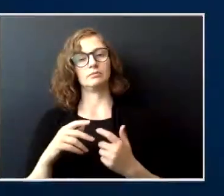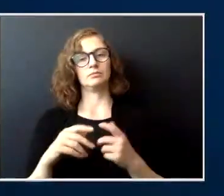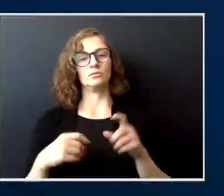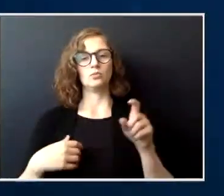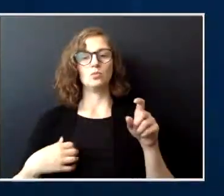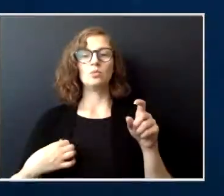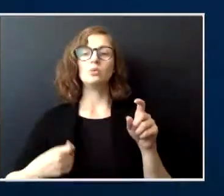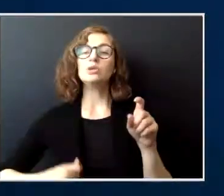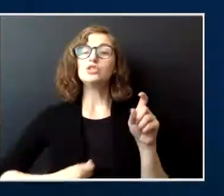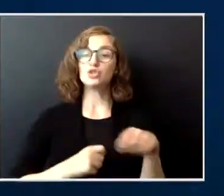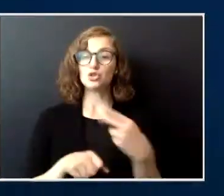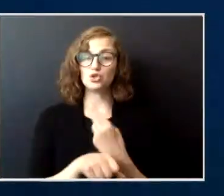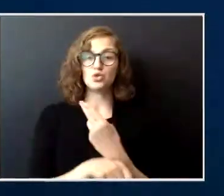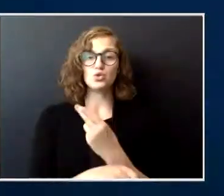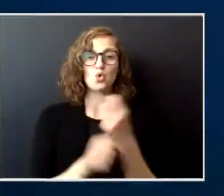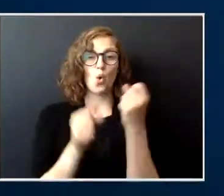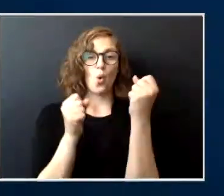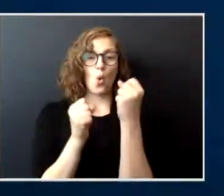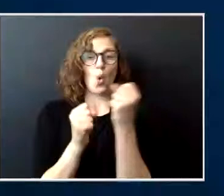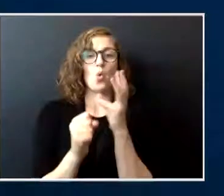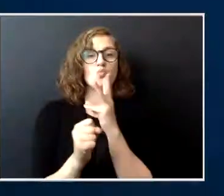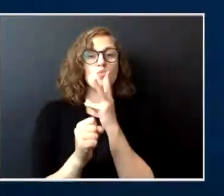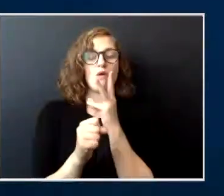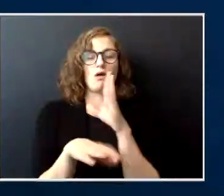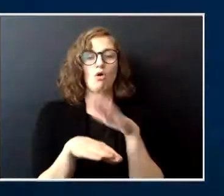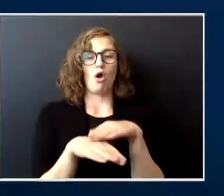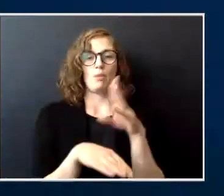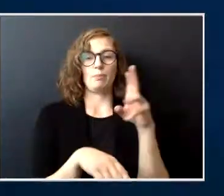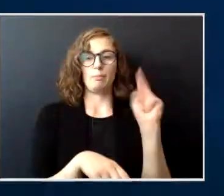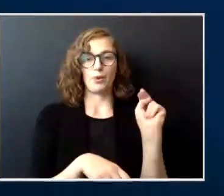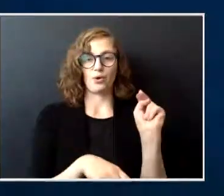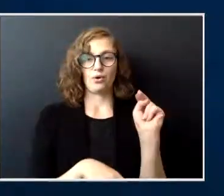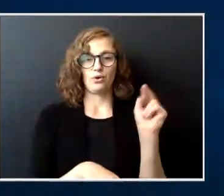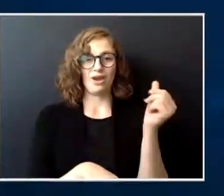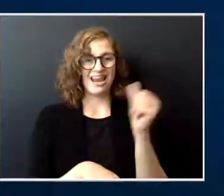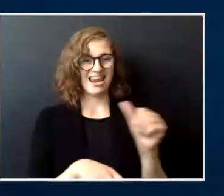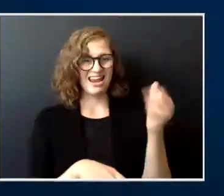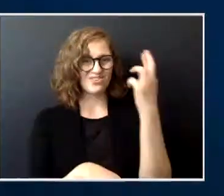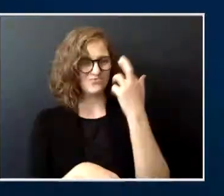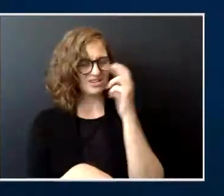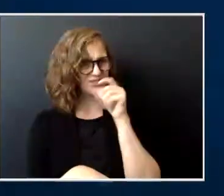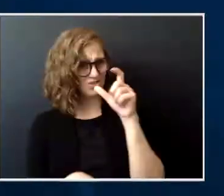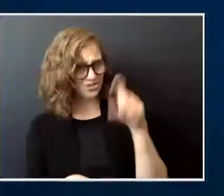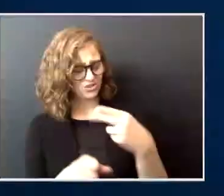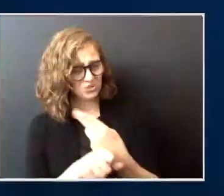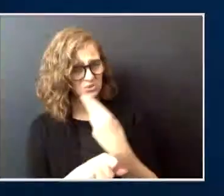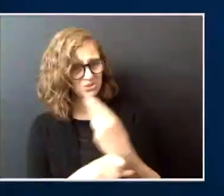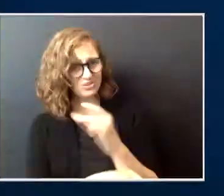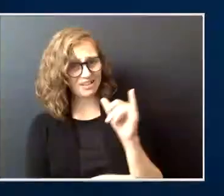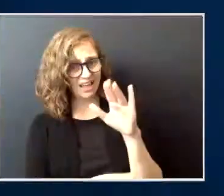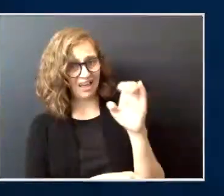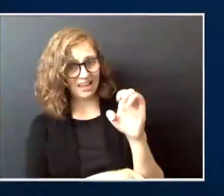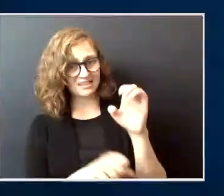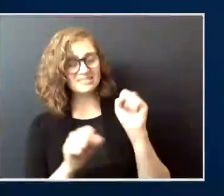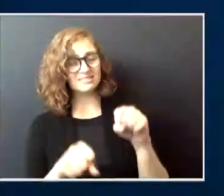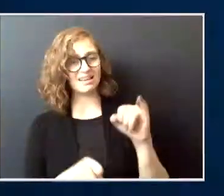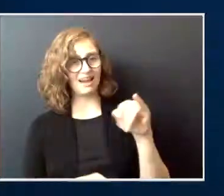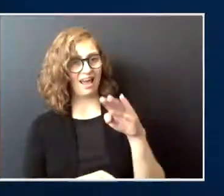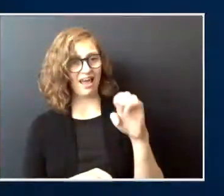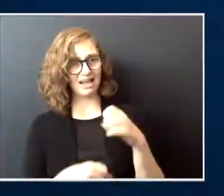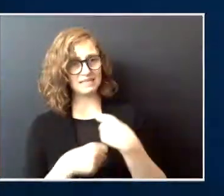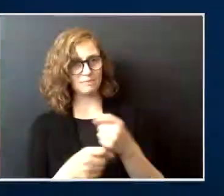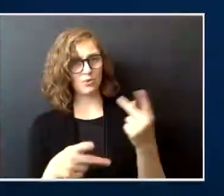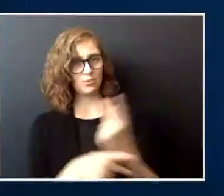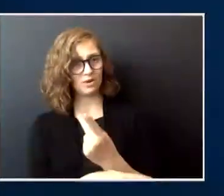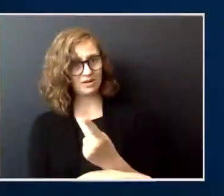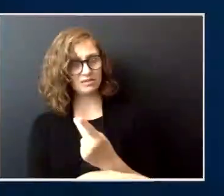burn. Is there any reason why someone should not put ice on a burn? Can ice do more damage? Great question.